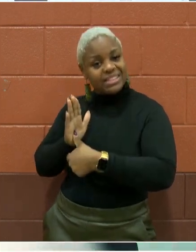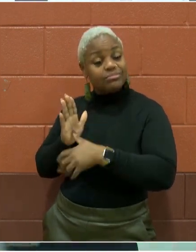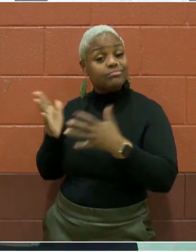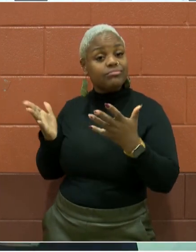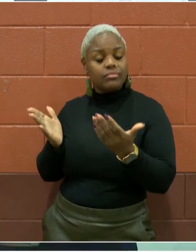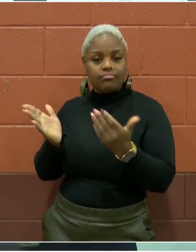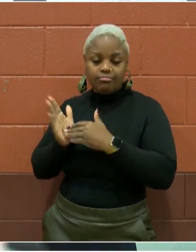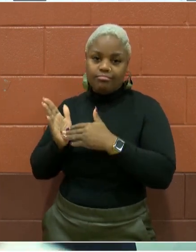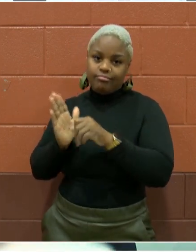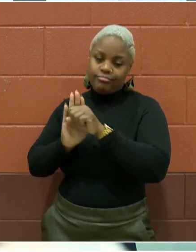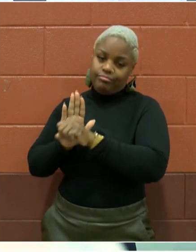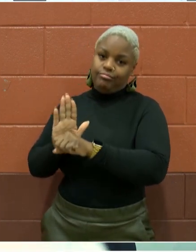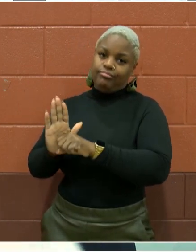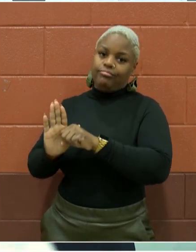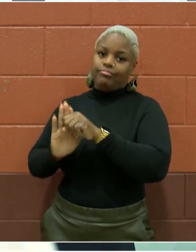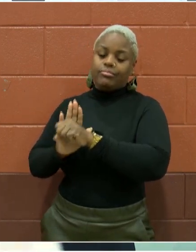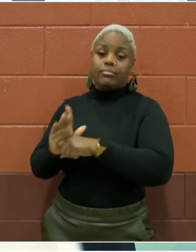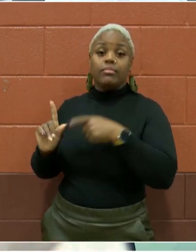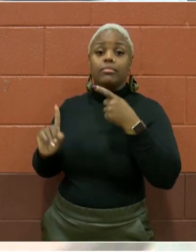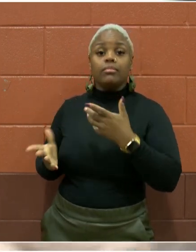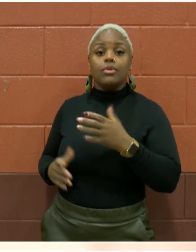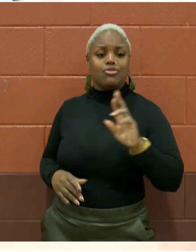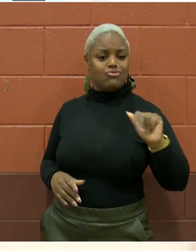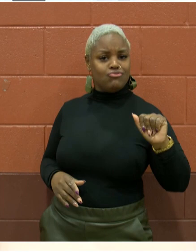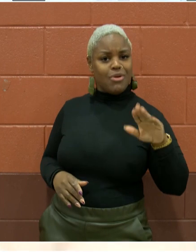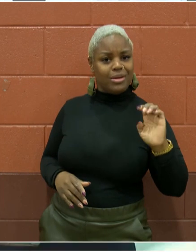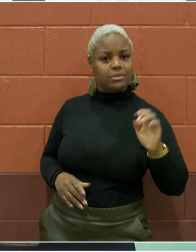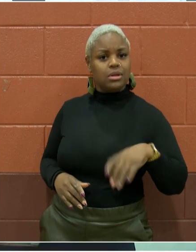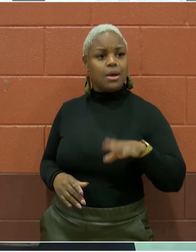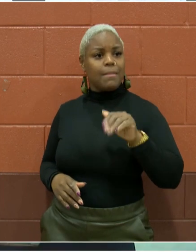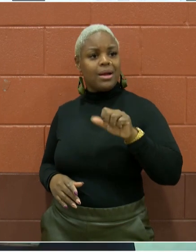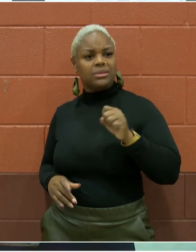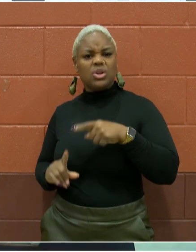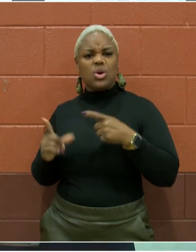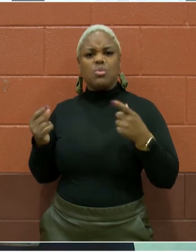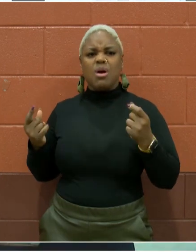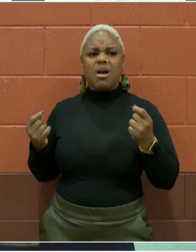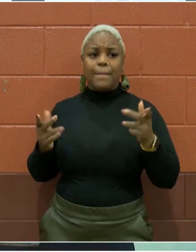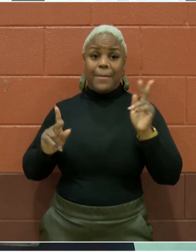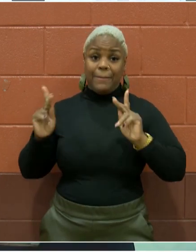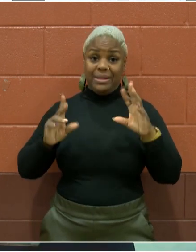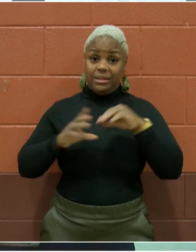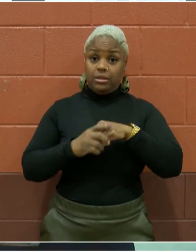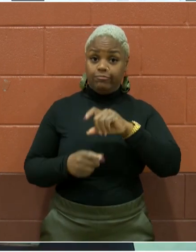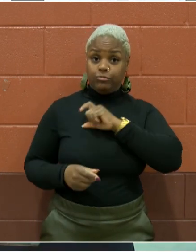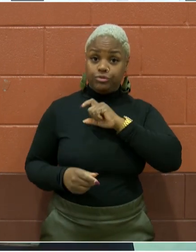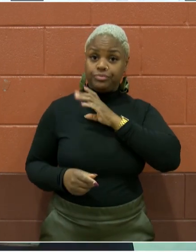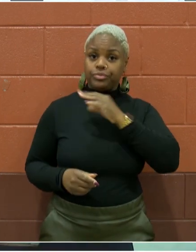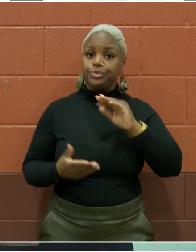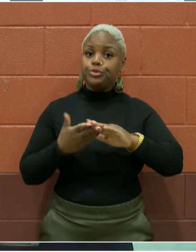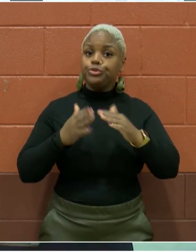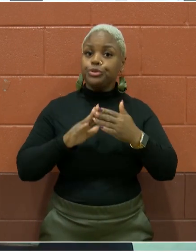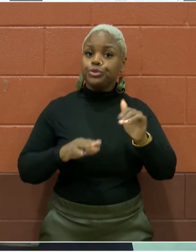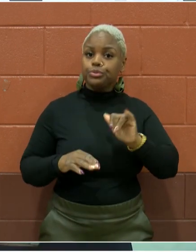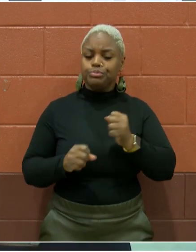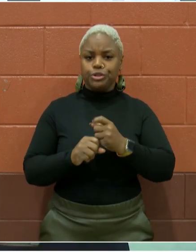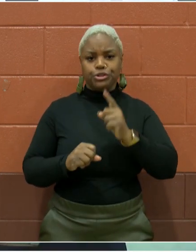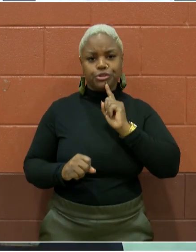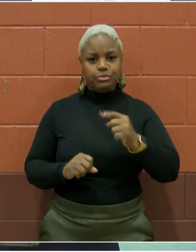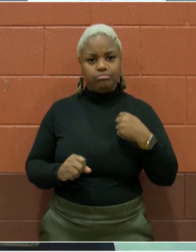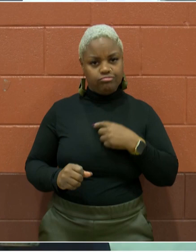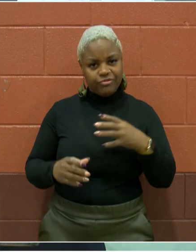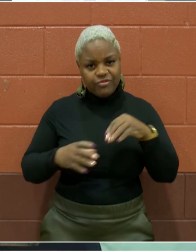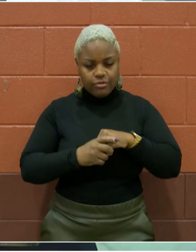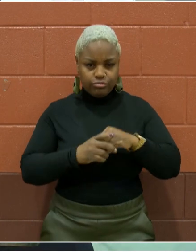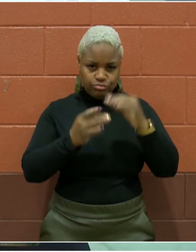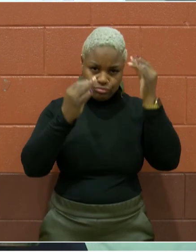about racial biases and biases, not just within the police department, but also within our communities. And we will continue to ensure that that's a part of this training